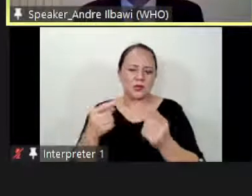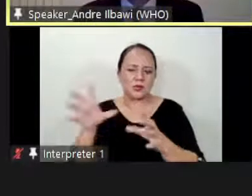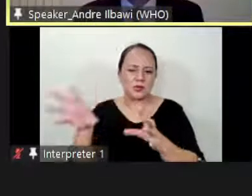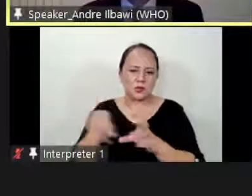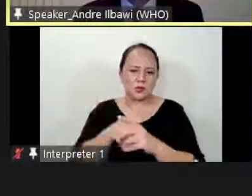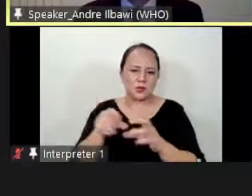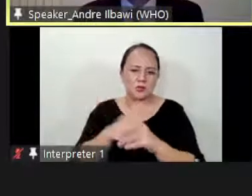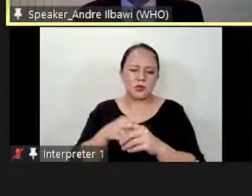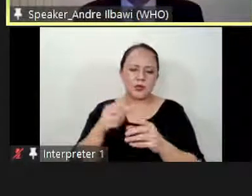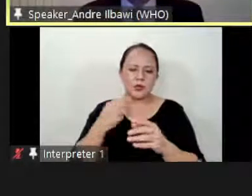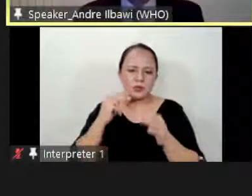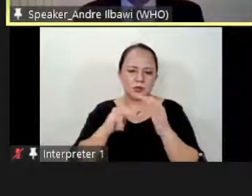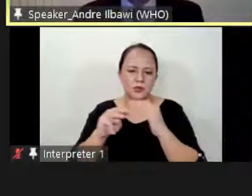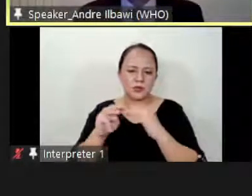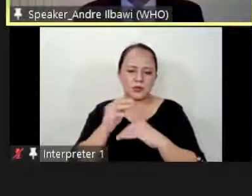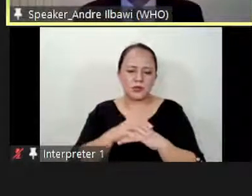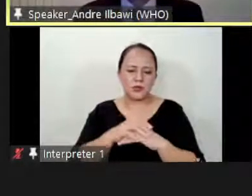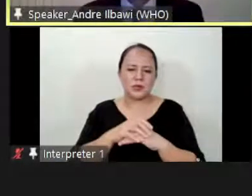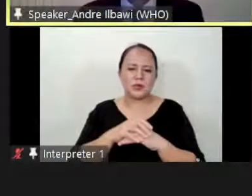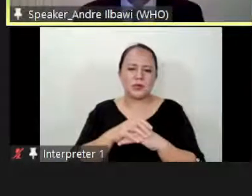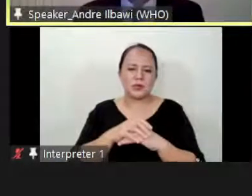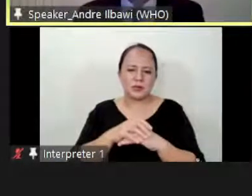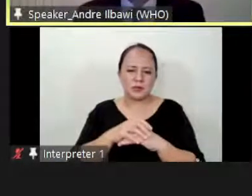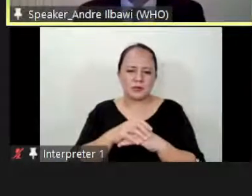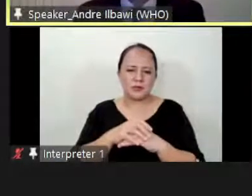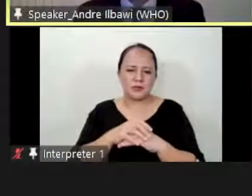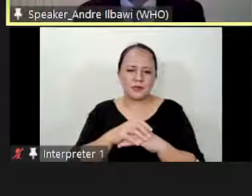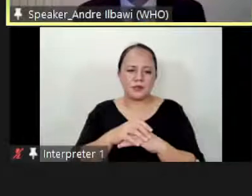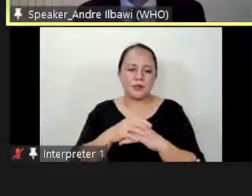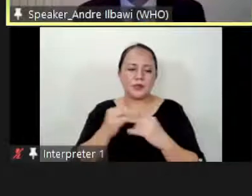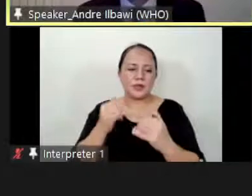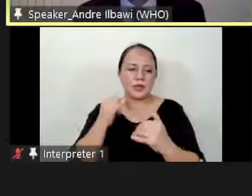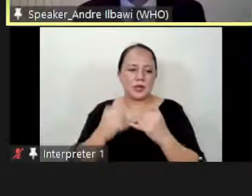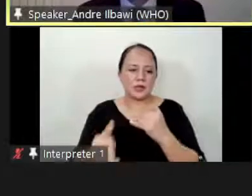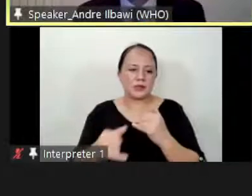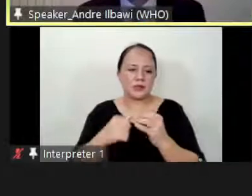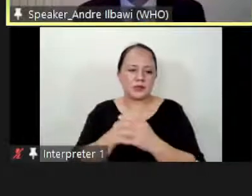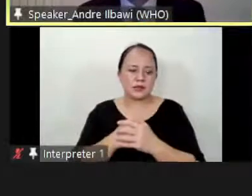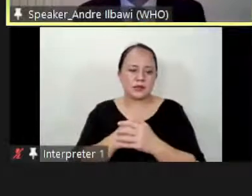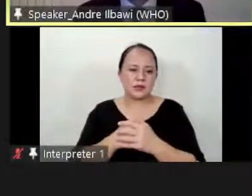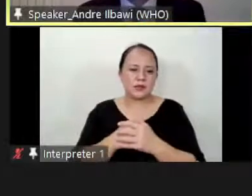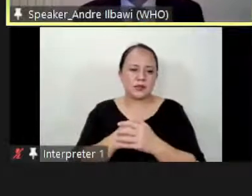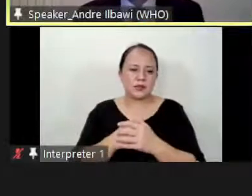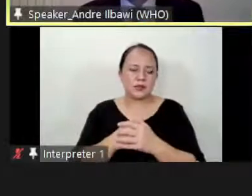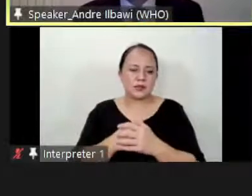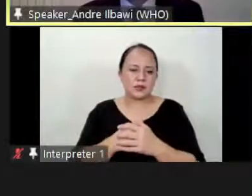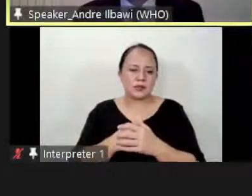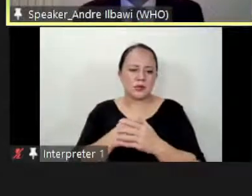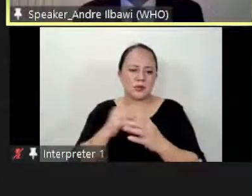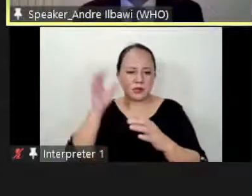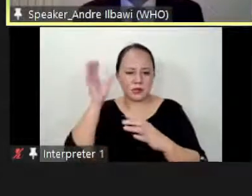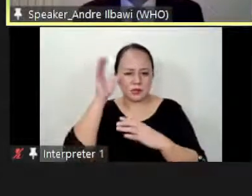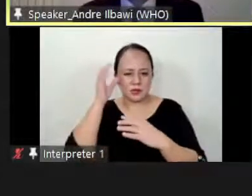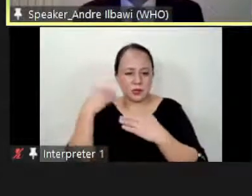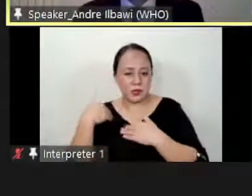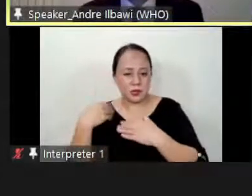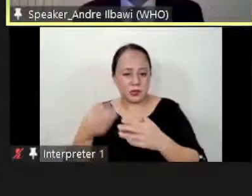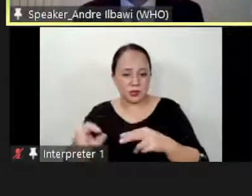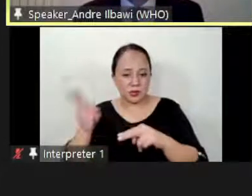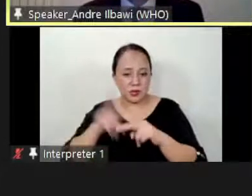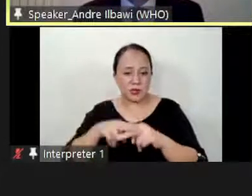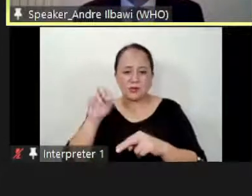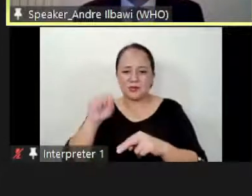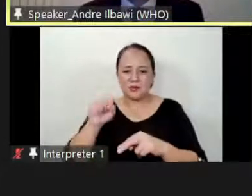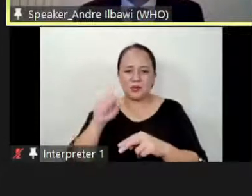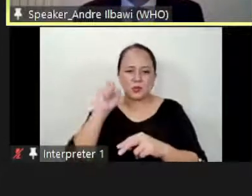in these initiatives and has helped us shape it. So the last slide. Is the cancer burden rising? Yes, and doing so